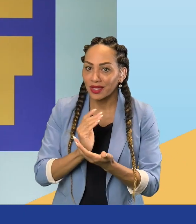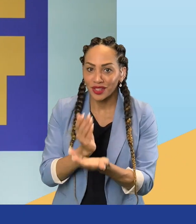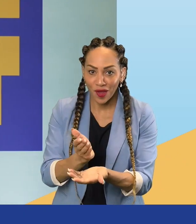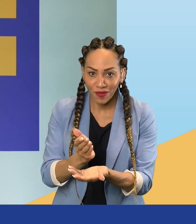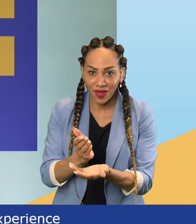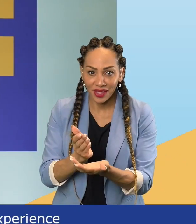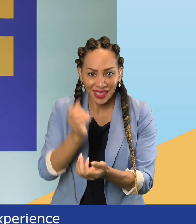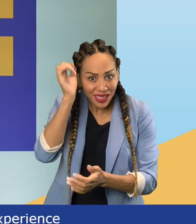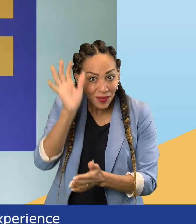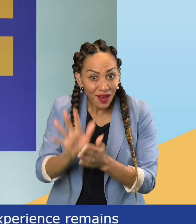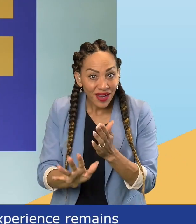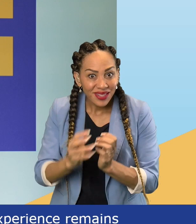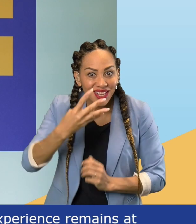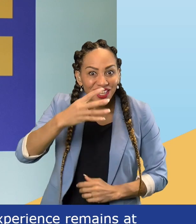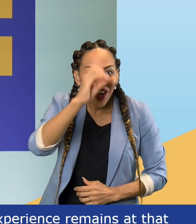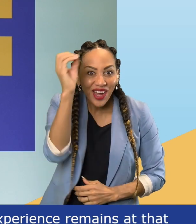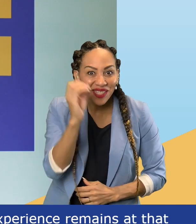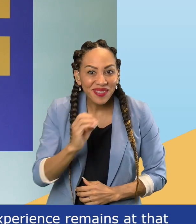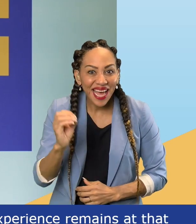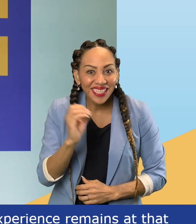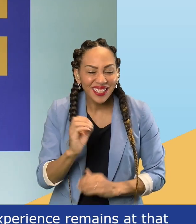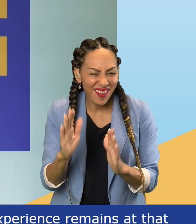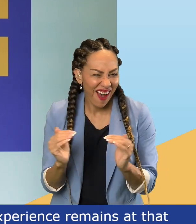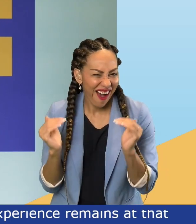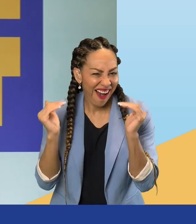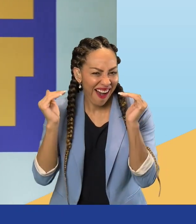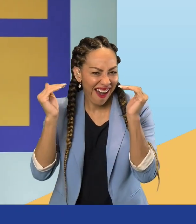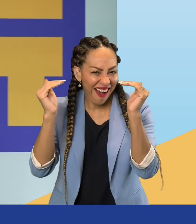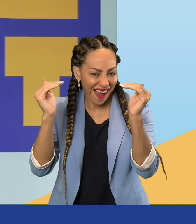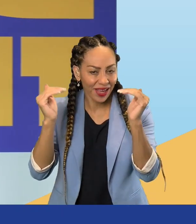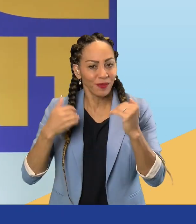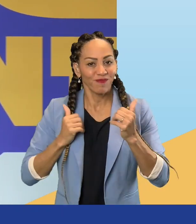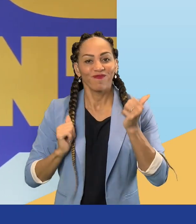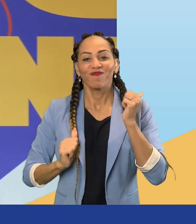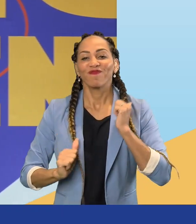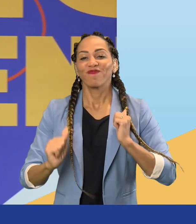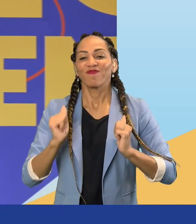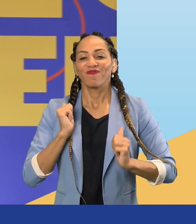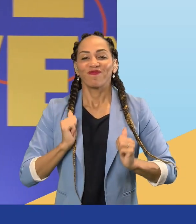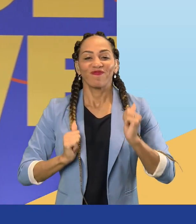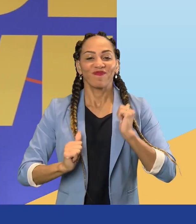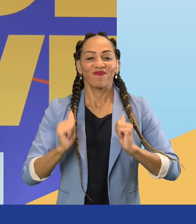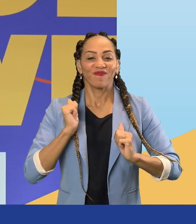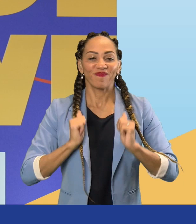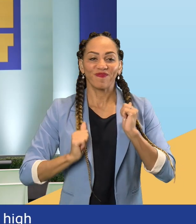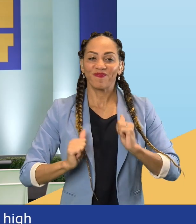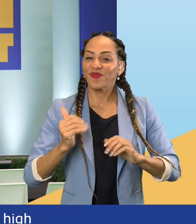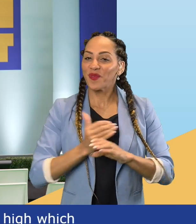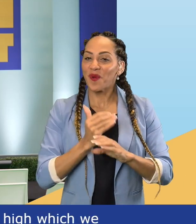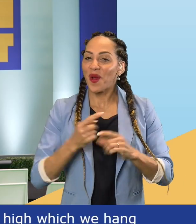customer satisfaction remains so high, which we hang our hat on, and I'm very, very proud of to work here at Motability